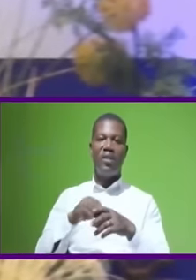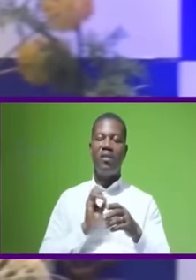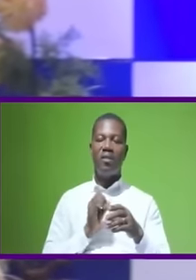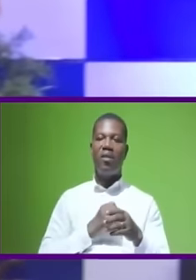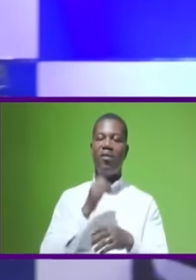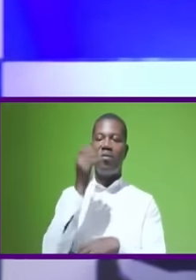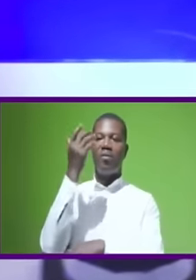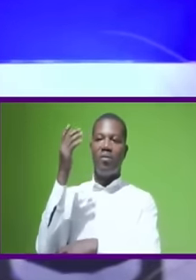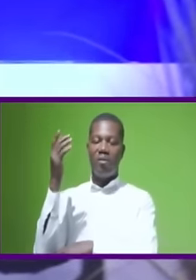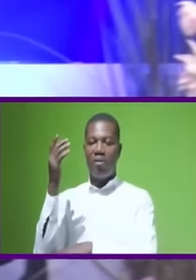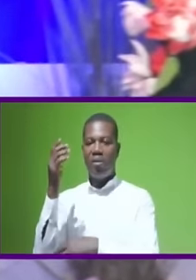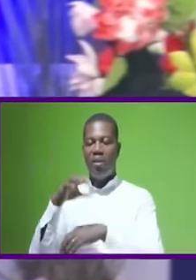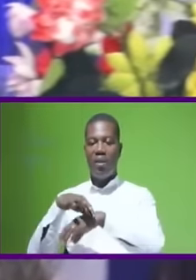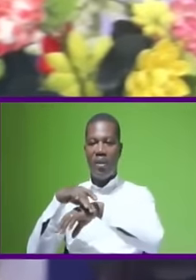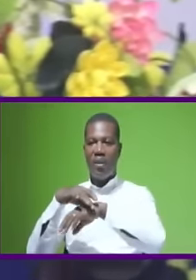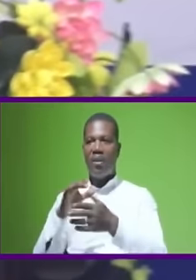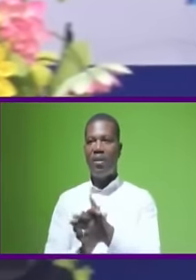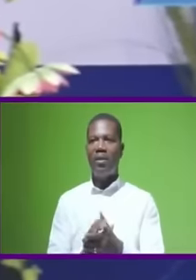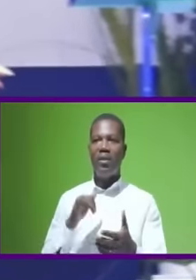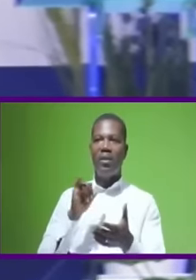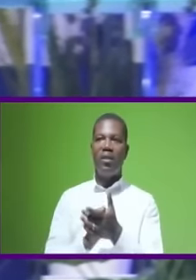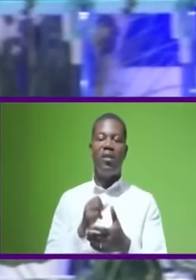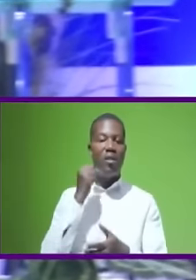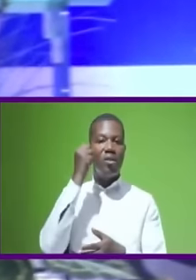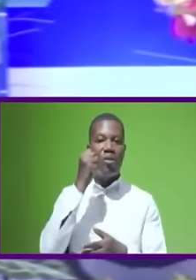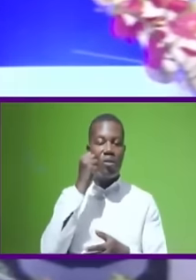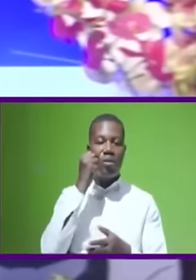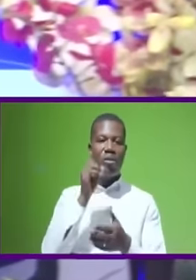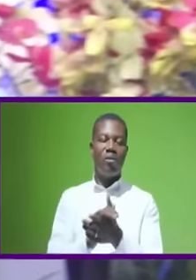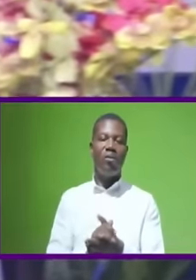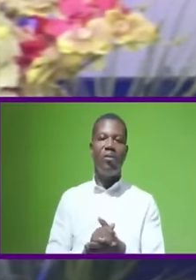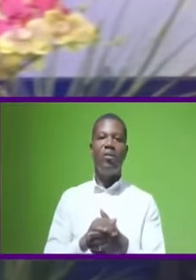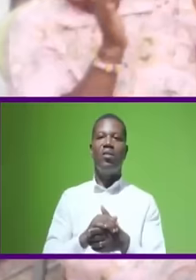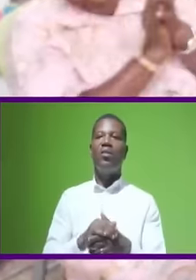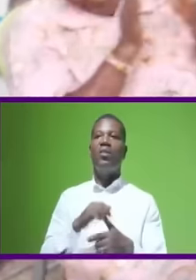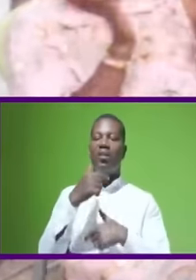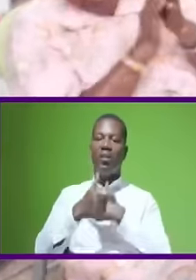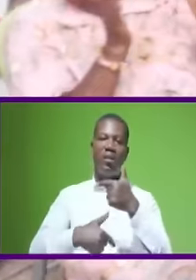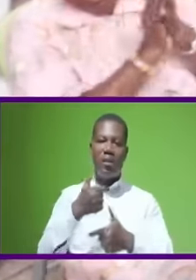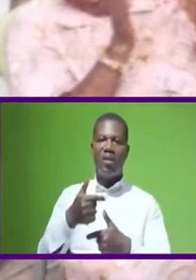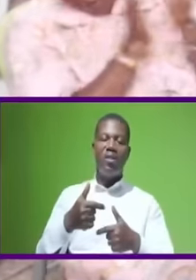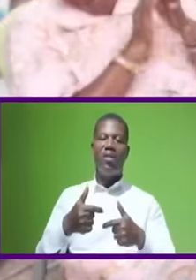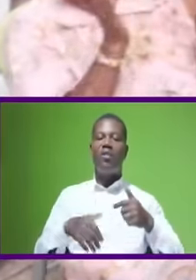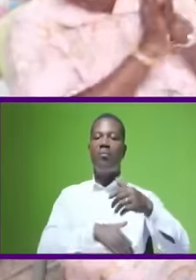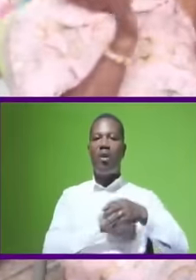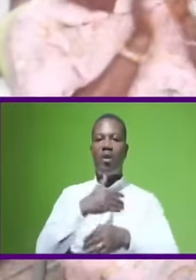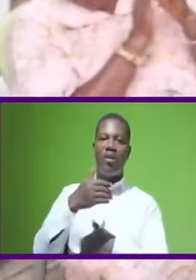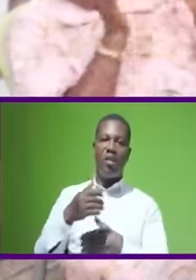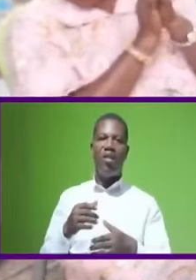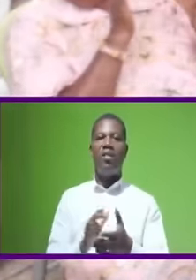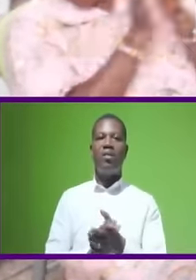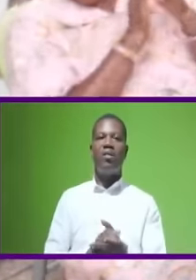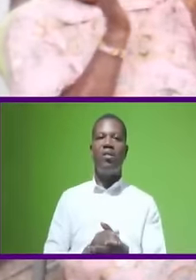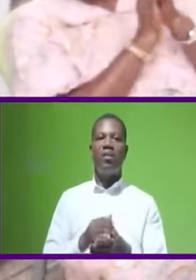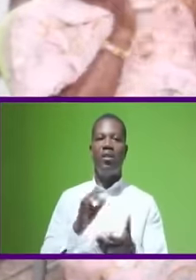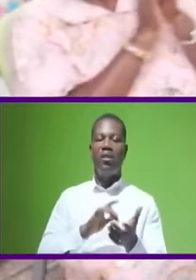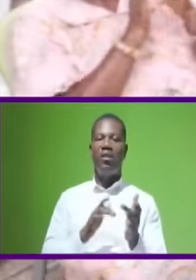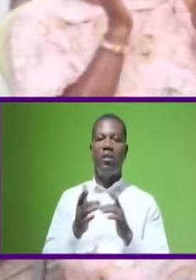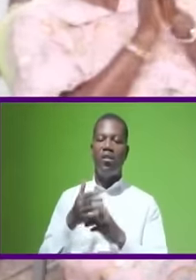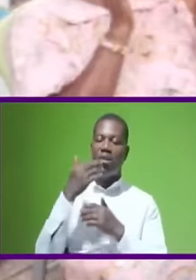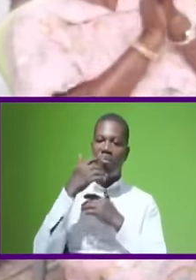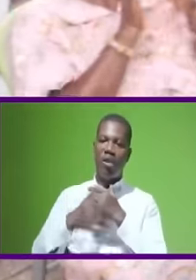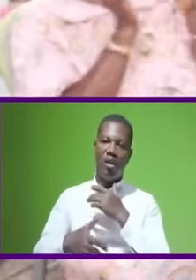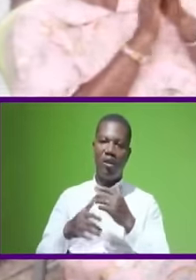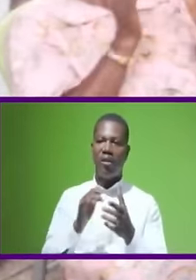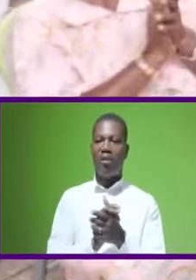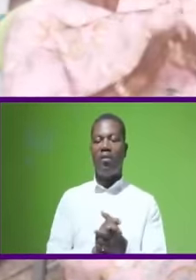Yes. Sobolo, grape powder, grape water, yes. So the